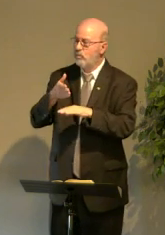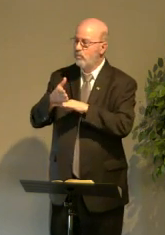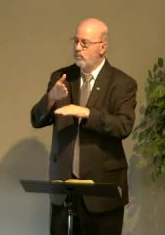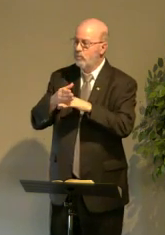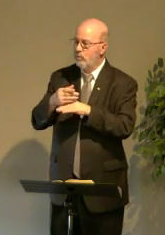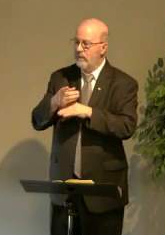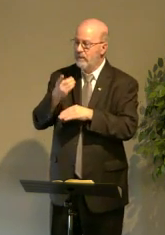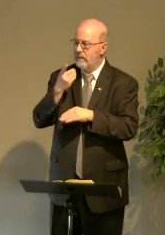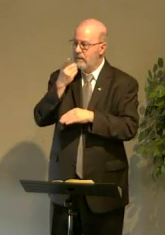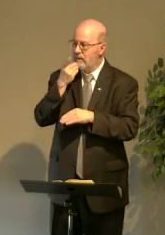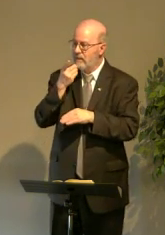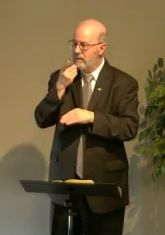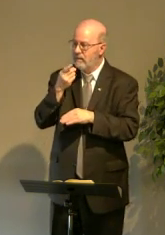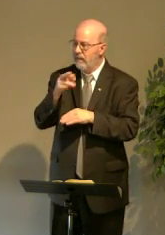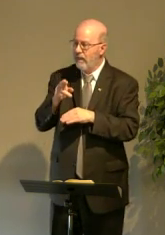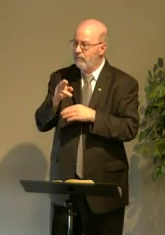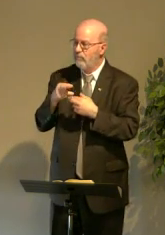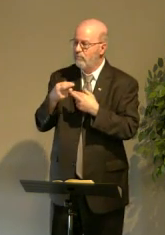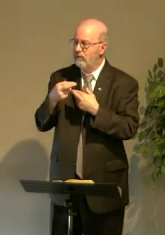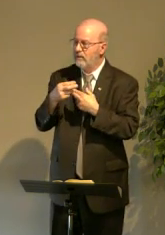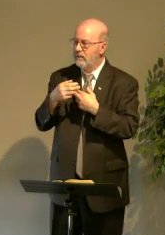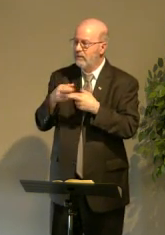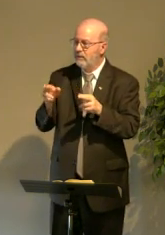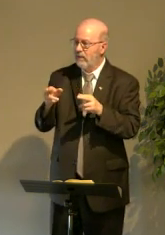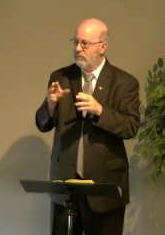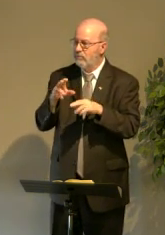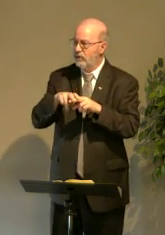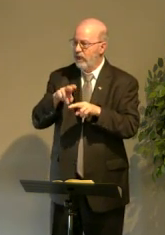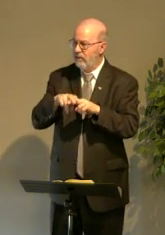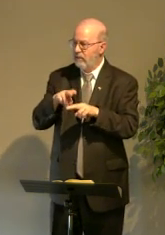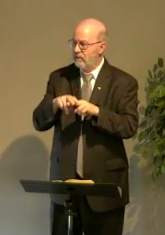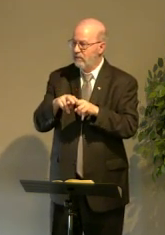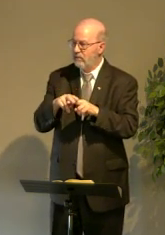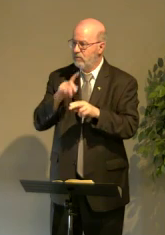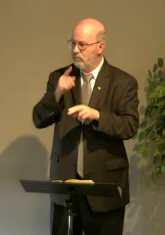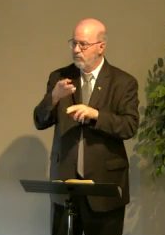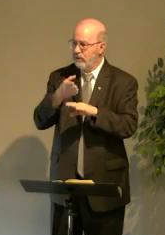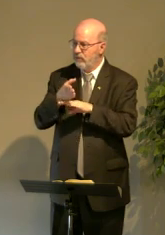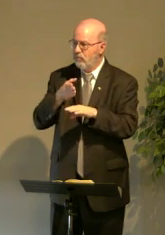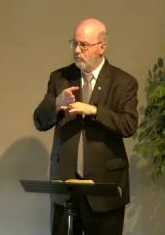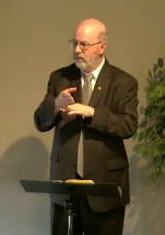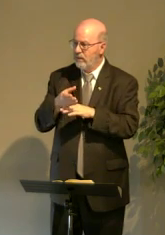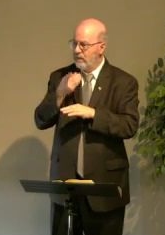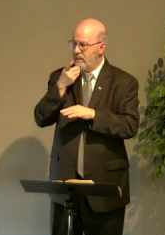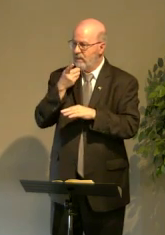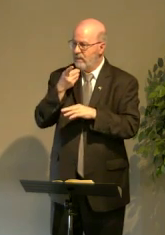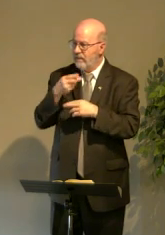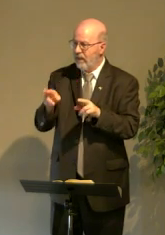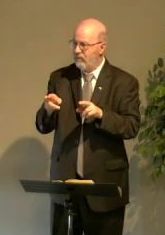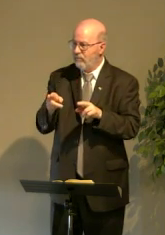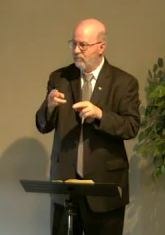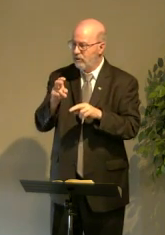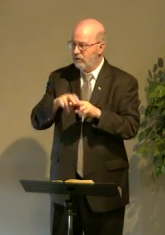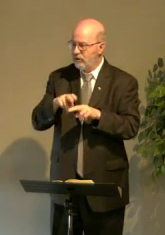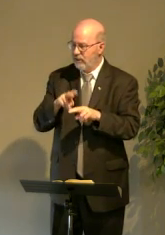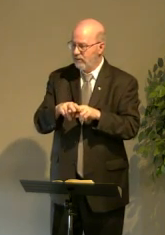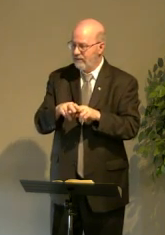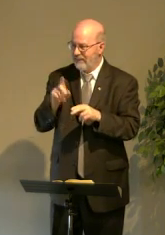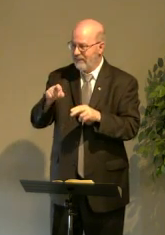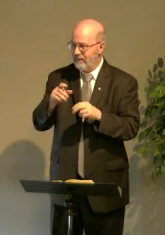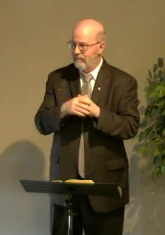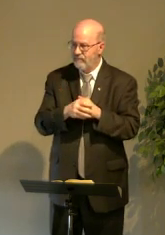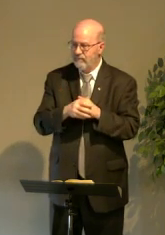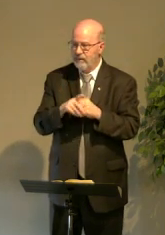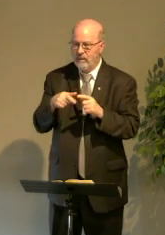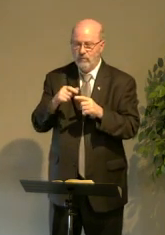Okay, the dining room chairs and the bikes, but nothing besides that you know of. Just if there's something you think of that could be a blessing. There's plenty of room, if I'm not mistaken, right? Okay,